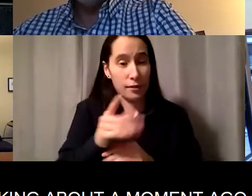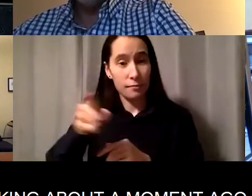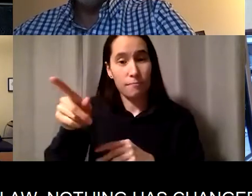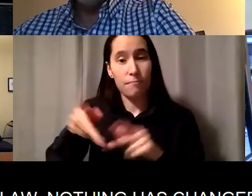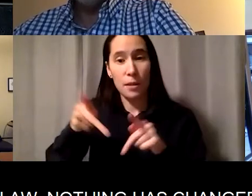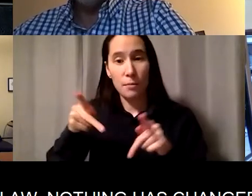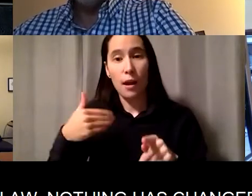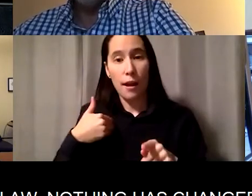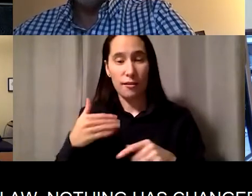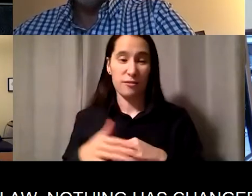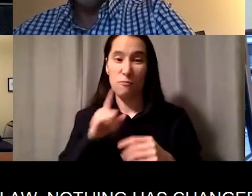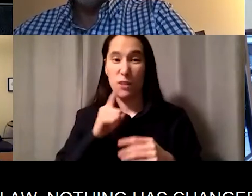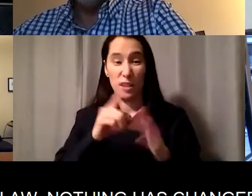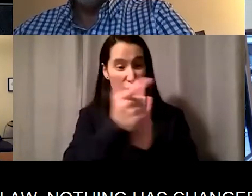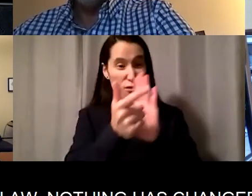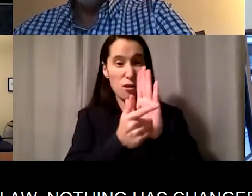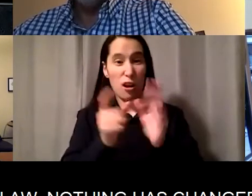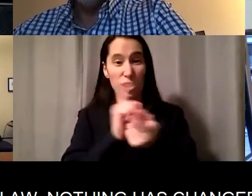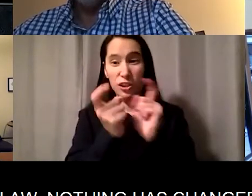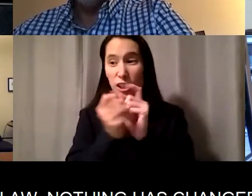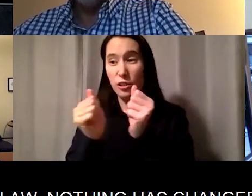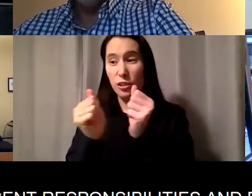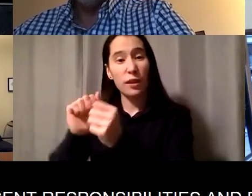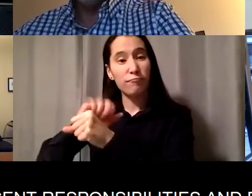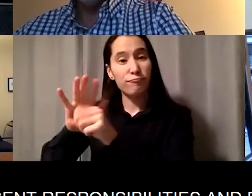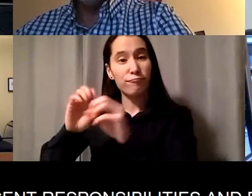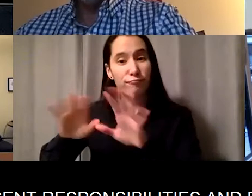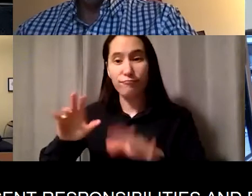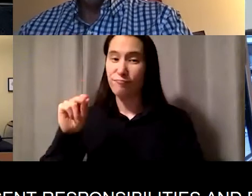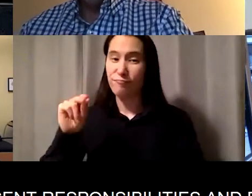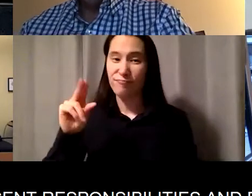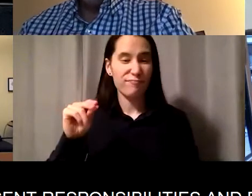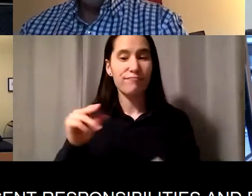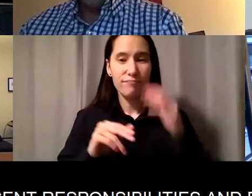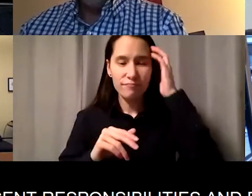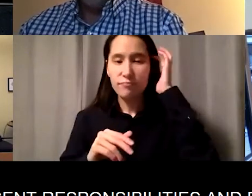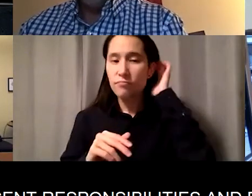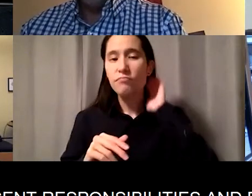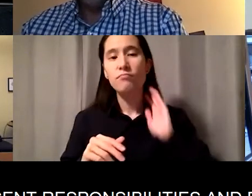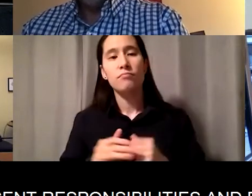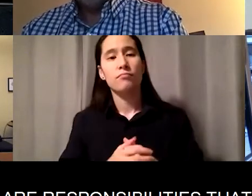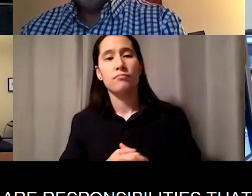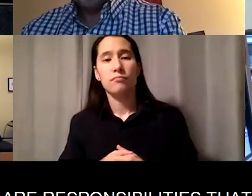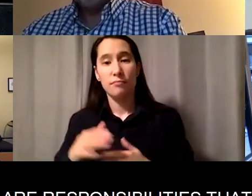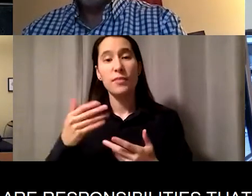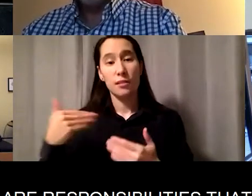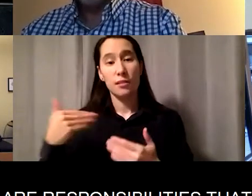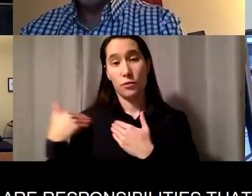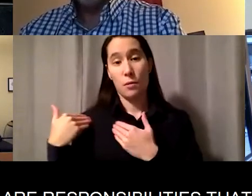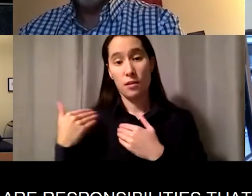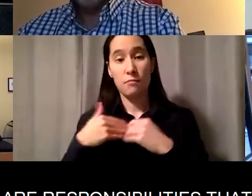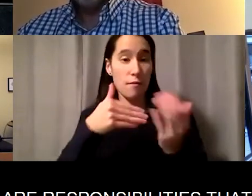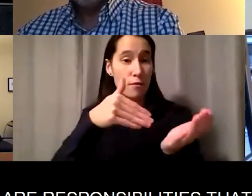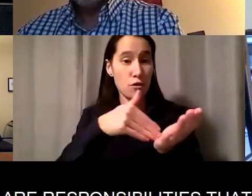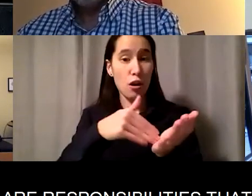nothing has changed. Consent responsibilities and duties remain. They are responsibilities that physicians have